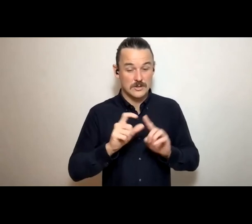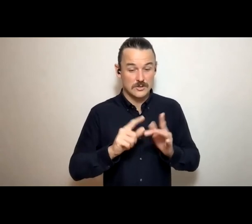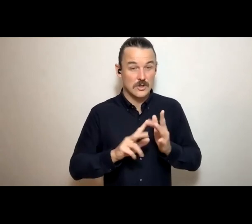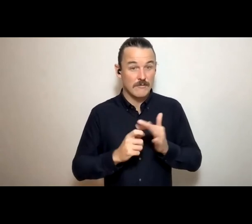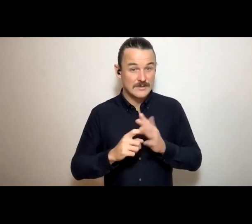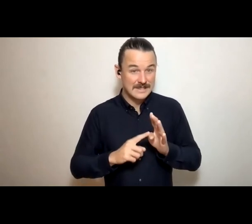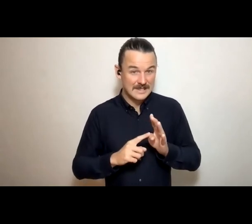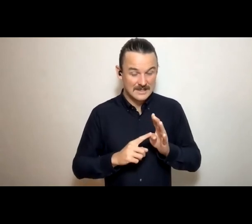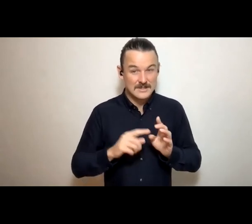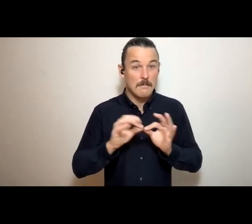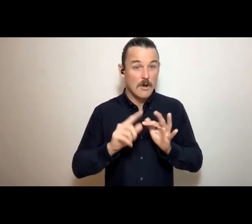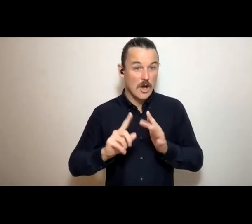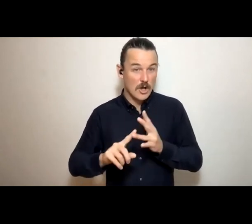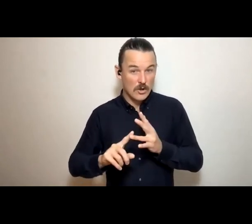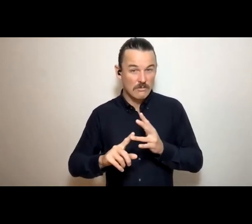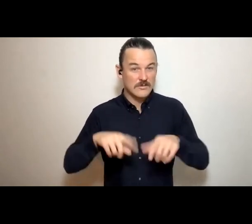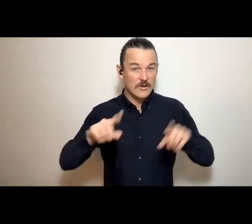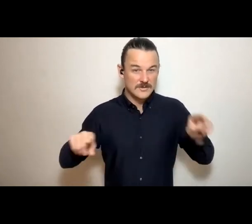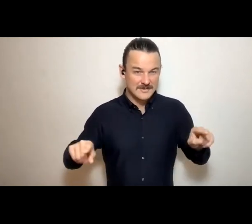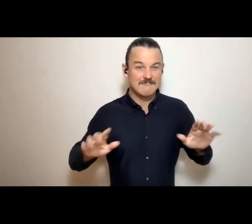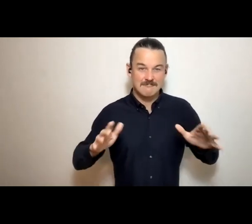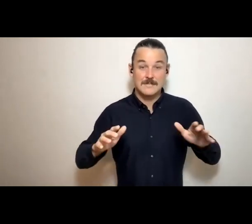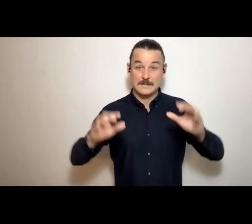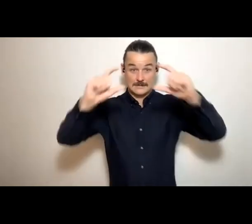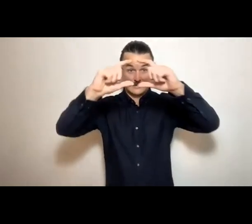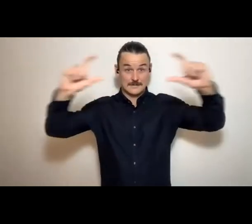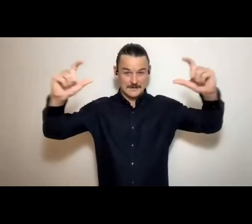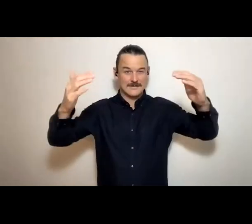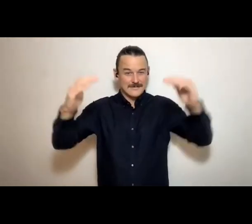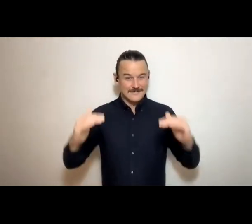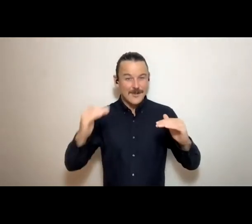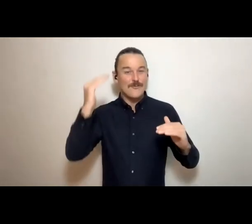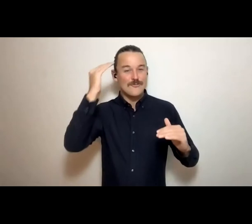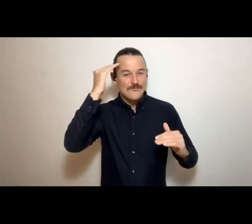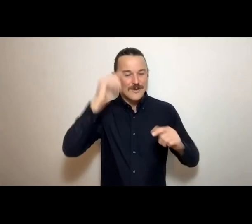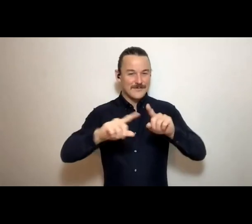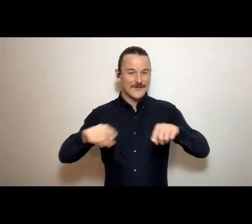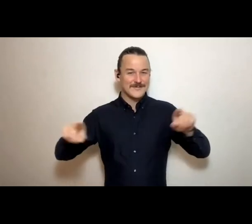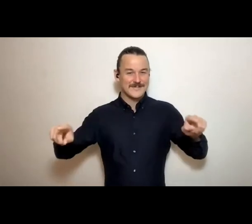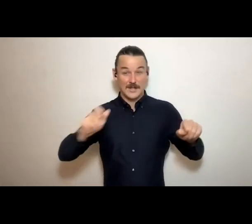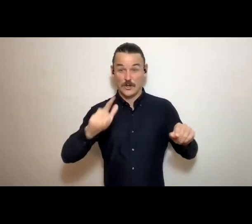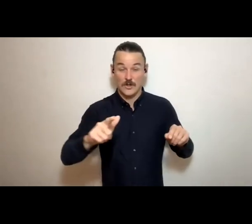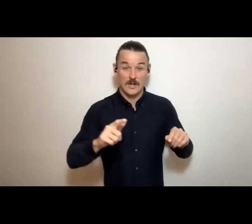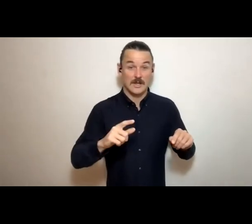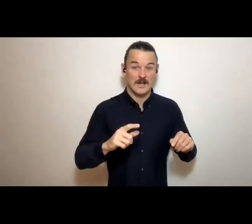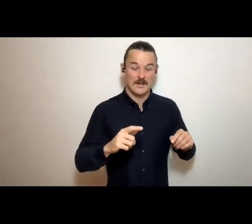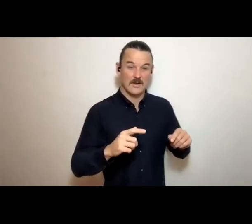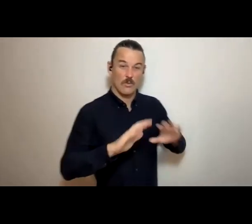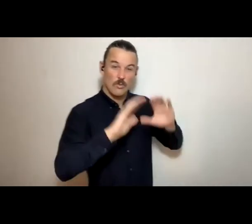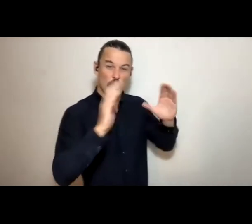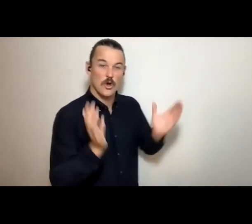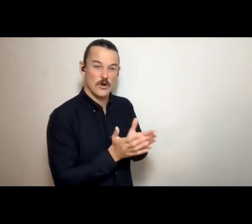as the more was it generally recognize that the more diverse an ecosystem is biodiverse, the more sustainable